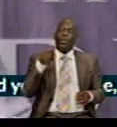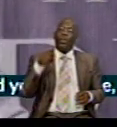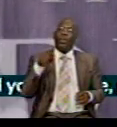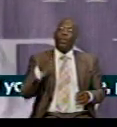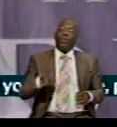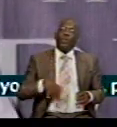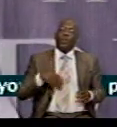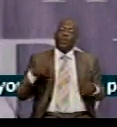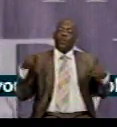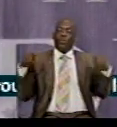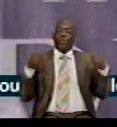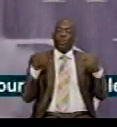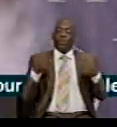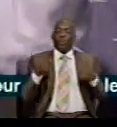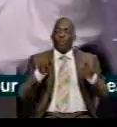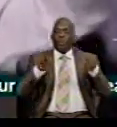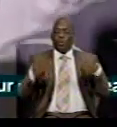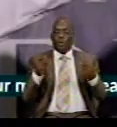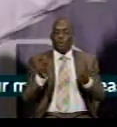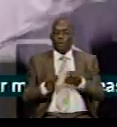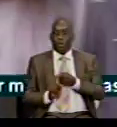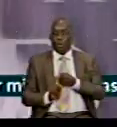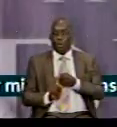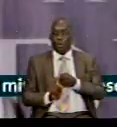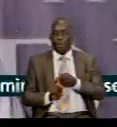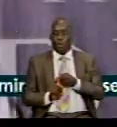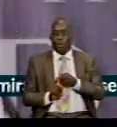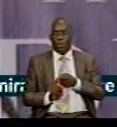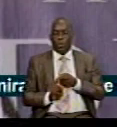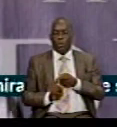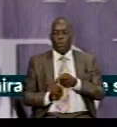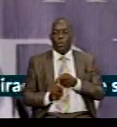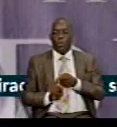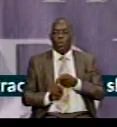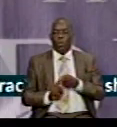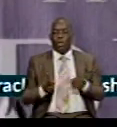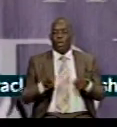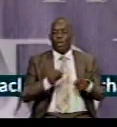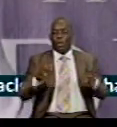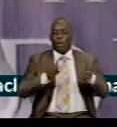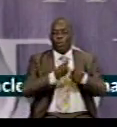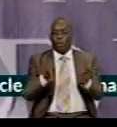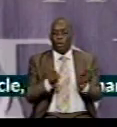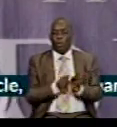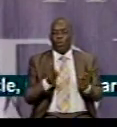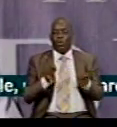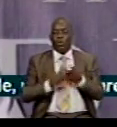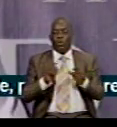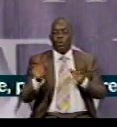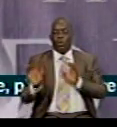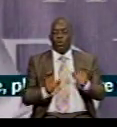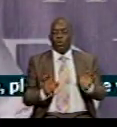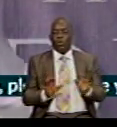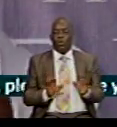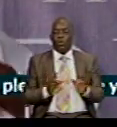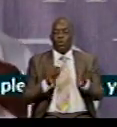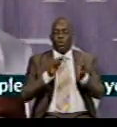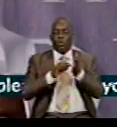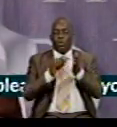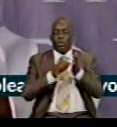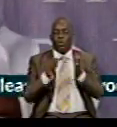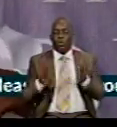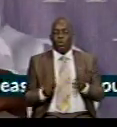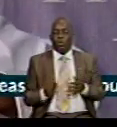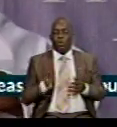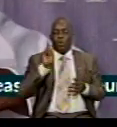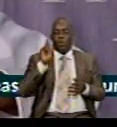to Bingo at Grand Gare. So went there to do medical checkup. They checked me up.